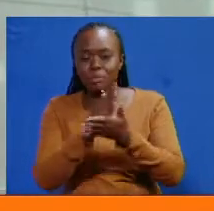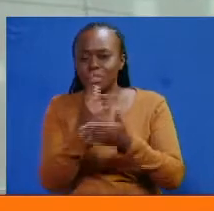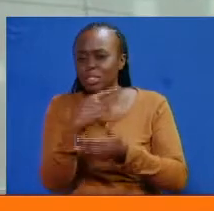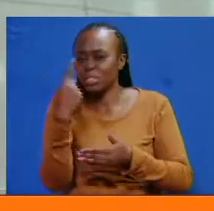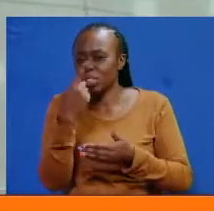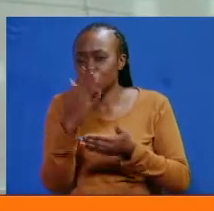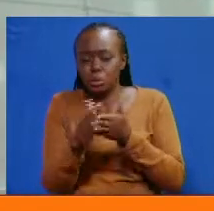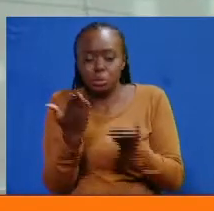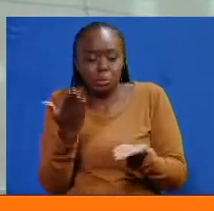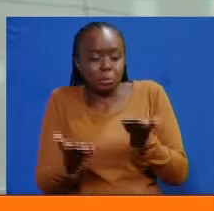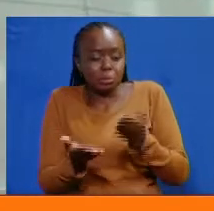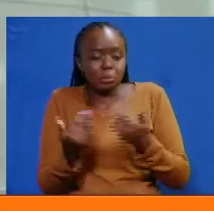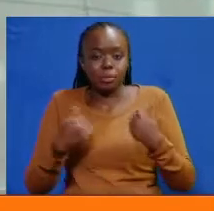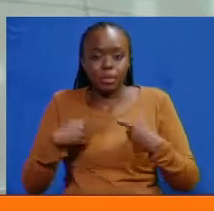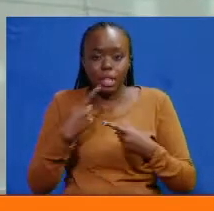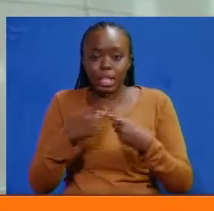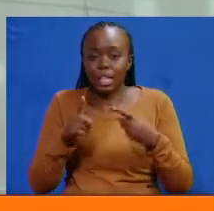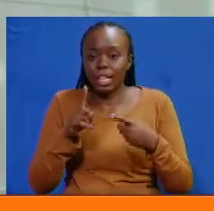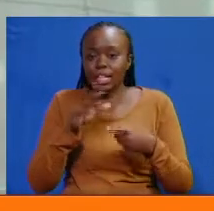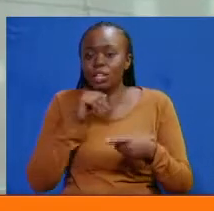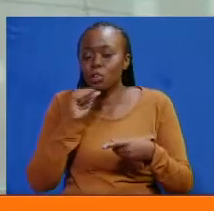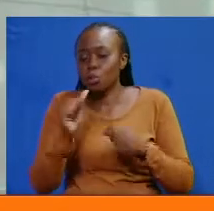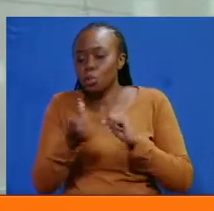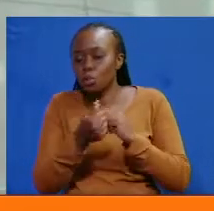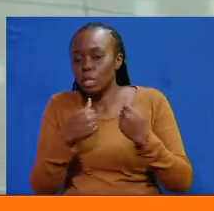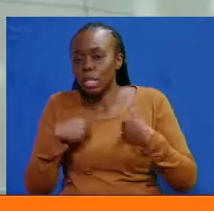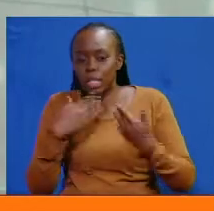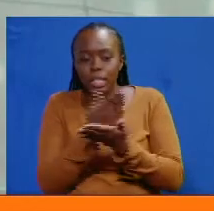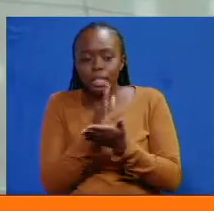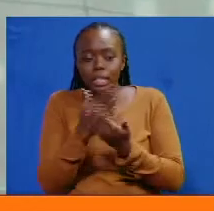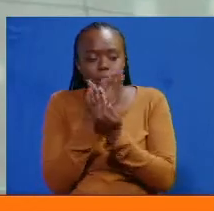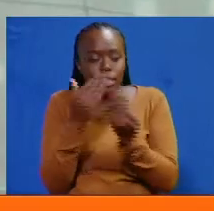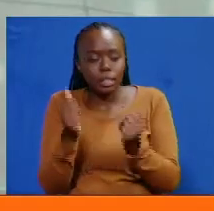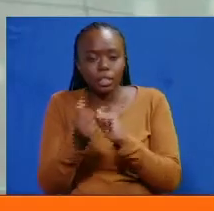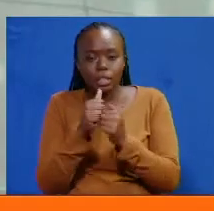pause the rhythm maybe, but do not associate some things with reggae, because reggae